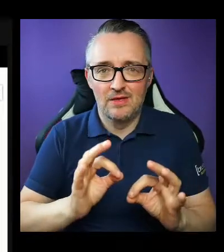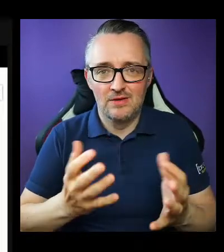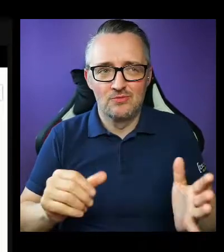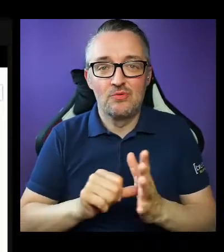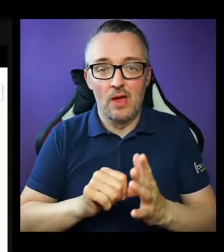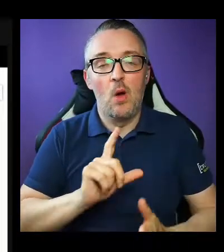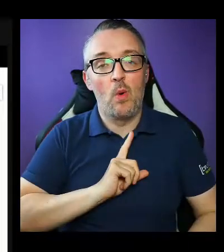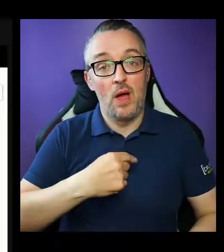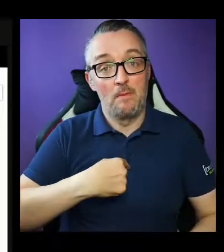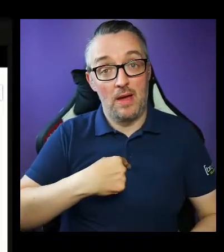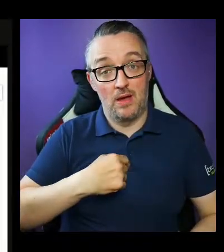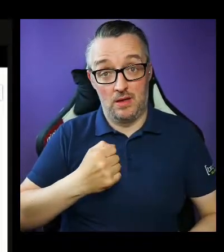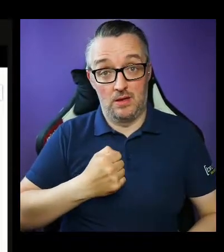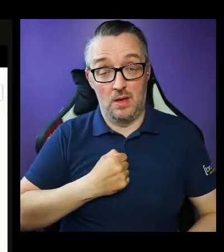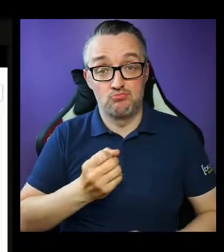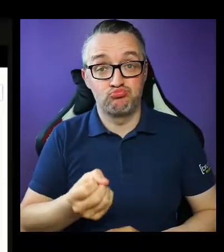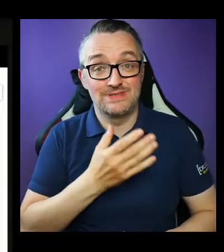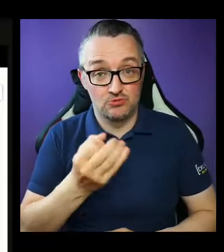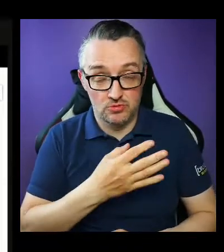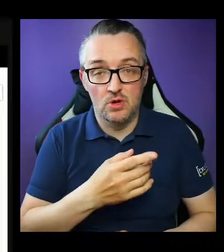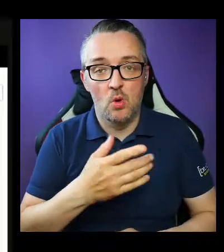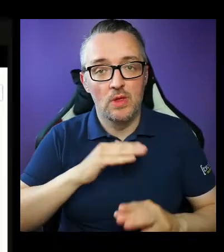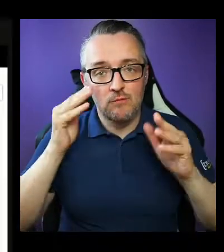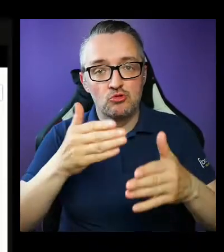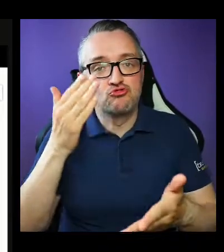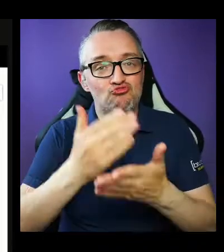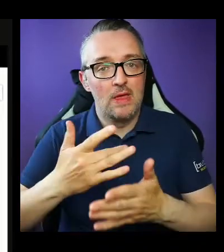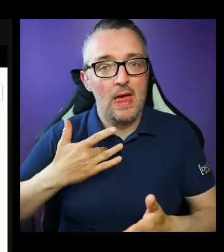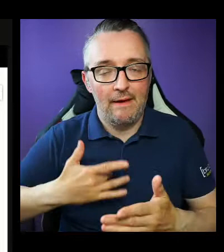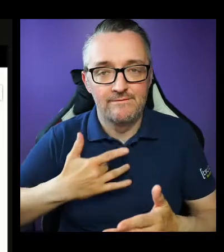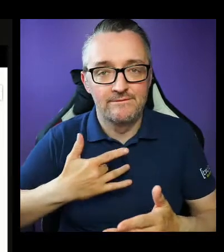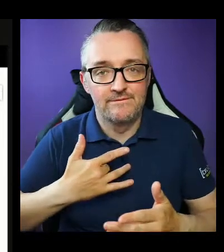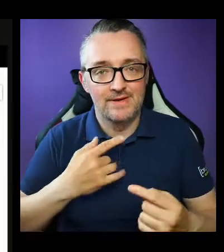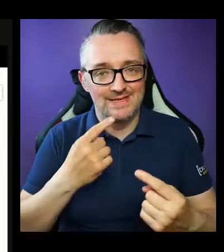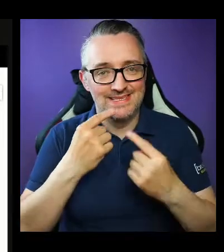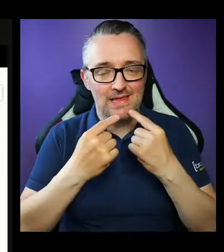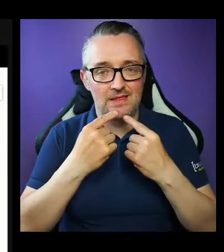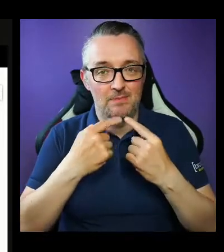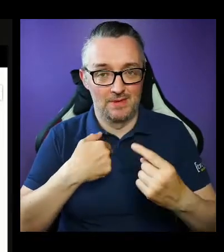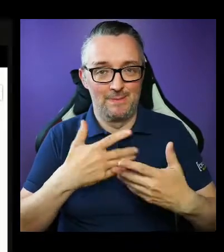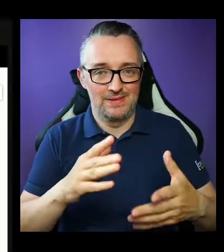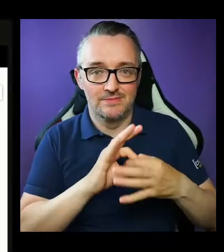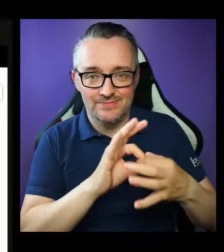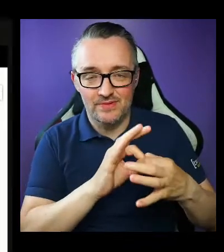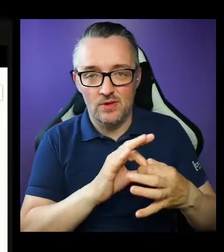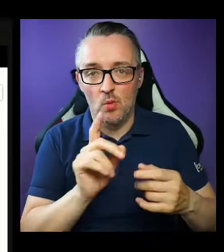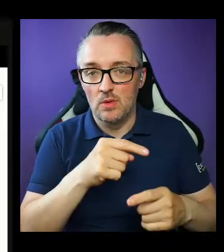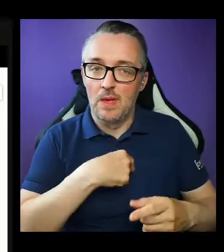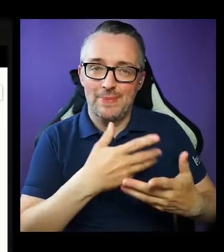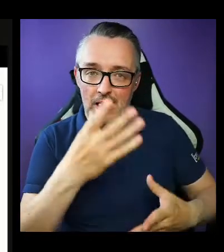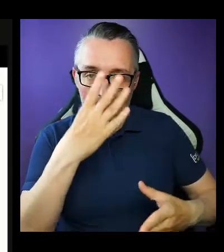this presentation to focus on a real life example, data that I've worked with and things that I've learned from